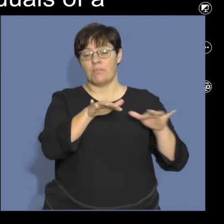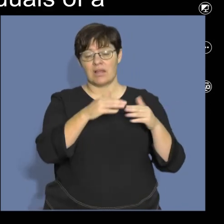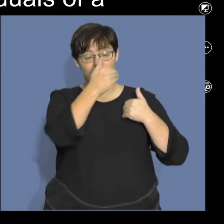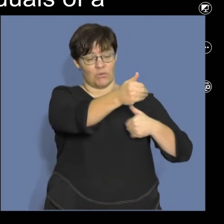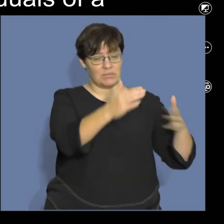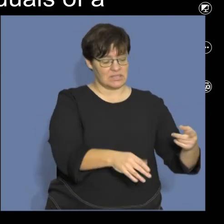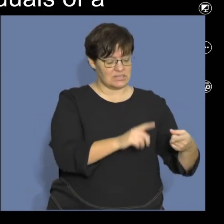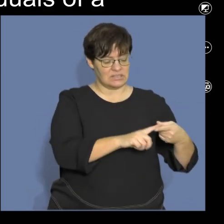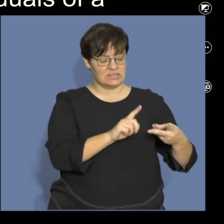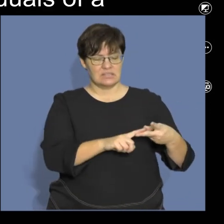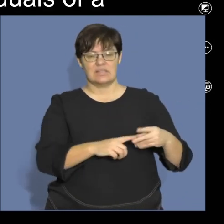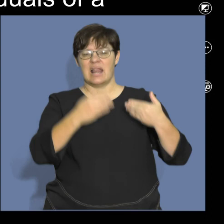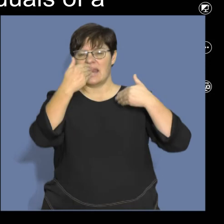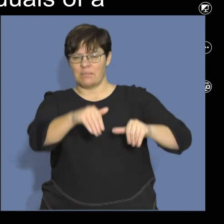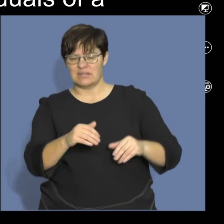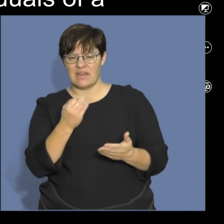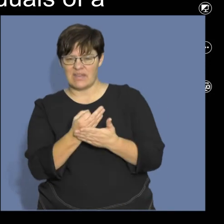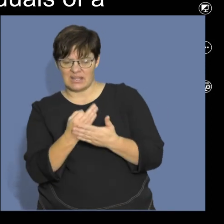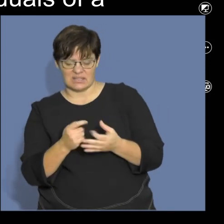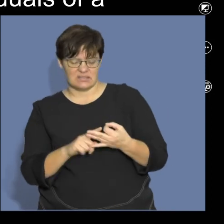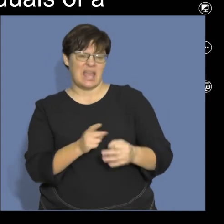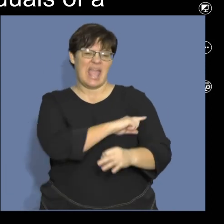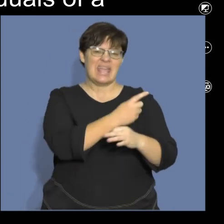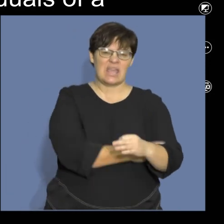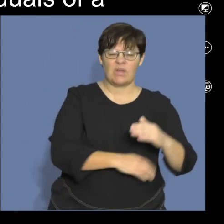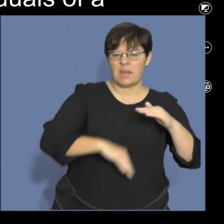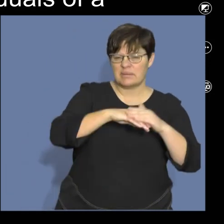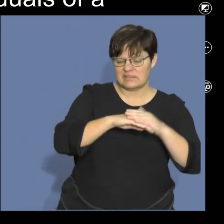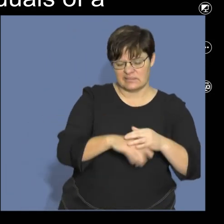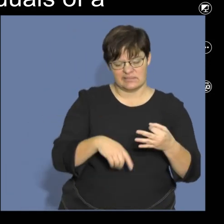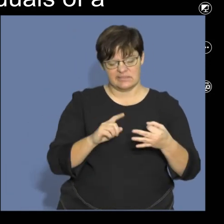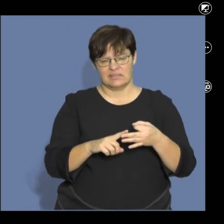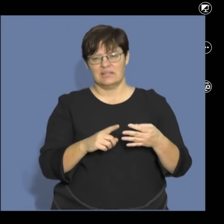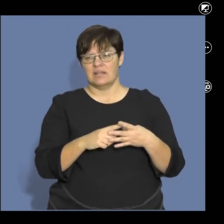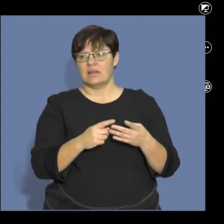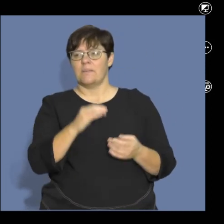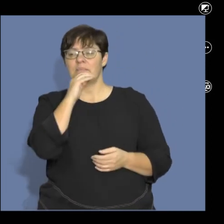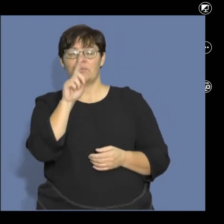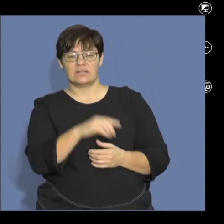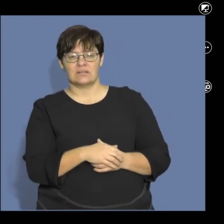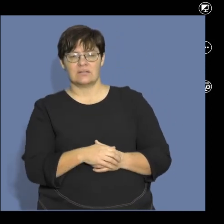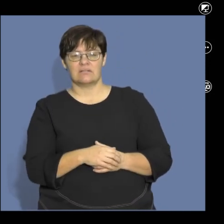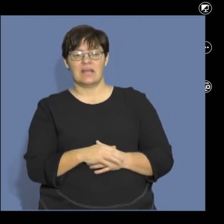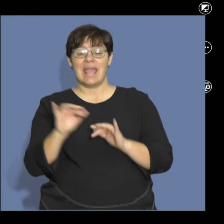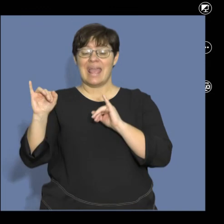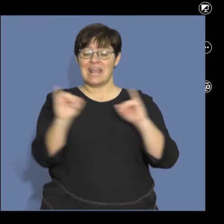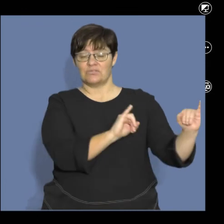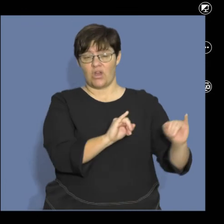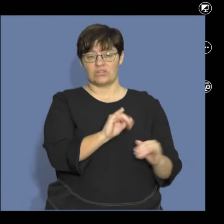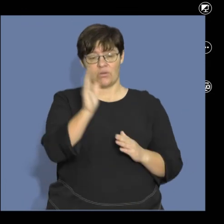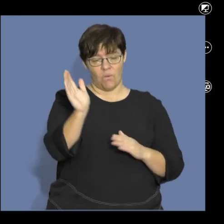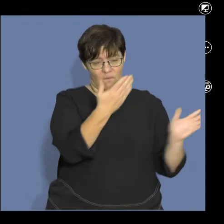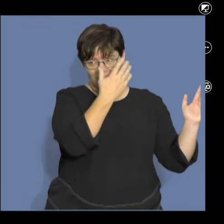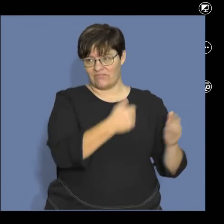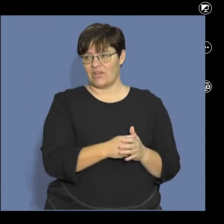today. We've covered population parameters, limiting factors, carrying capacity, and that